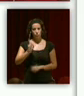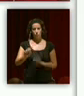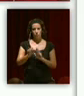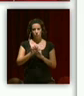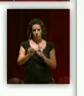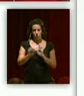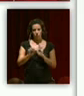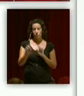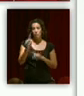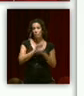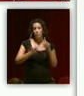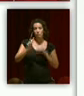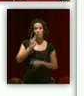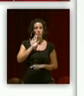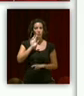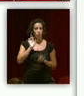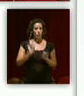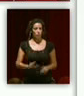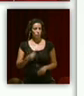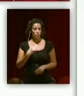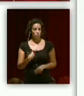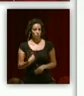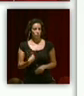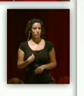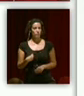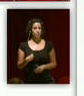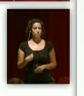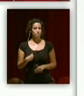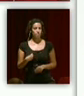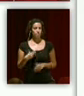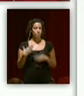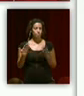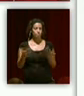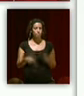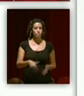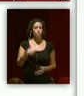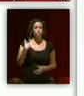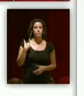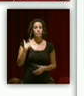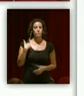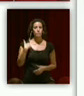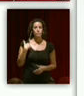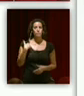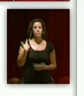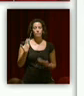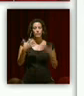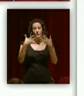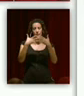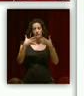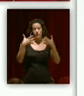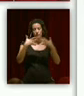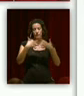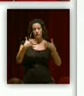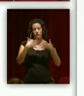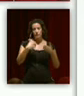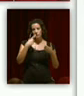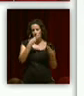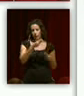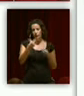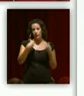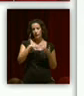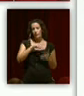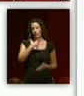can supposedly allow you to select the icon. However, the problem with the icons is that they